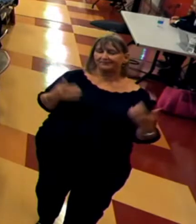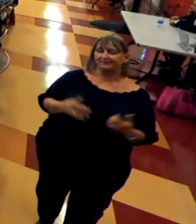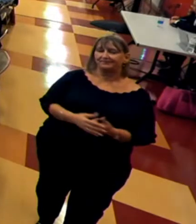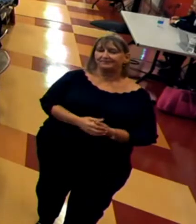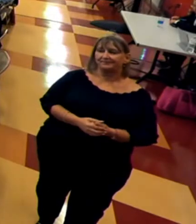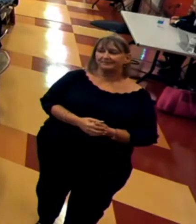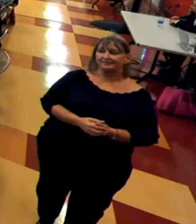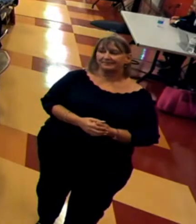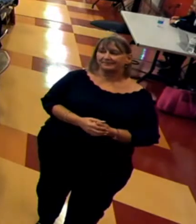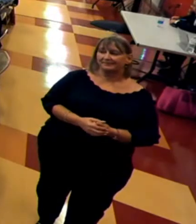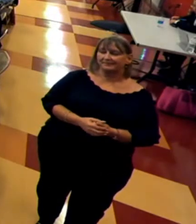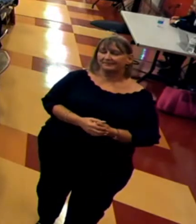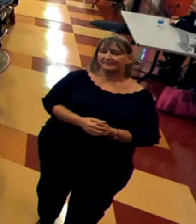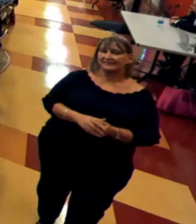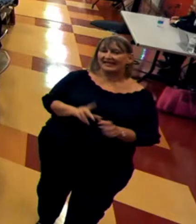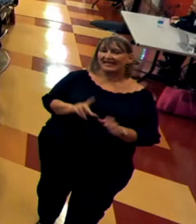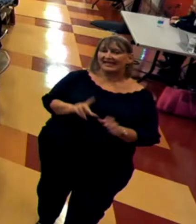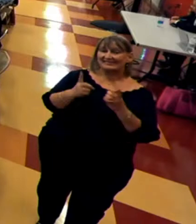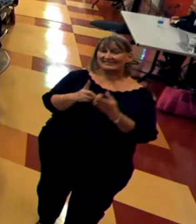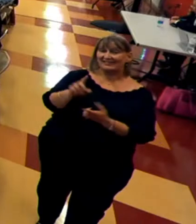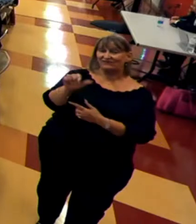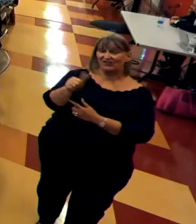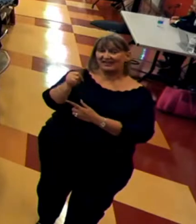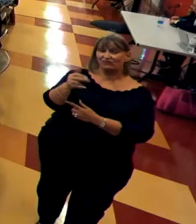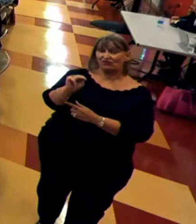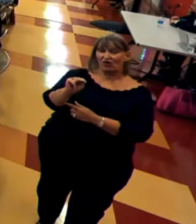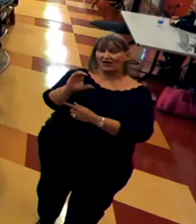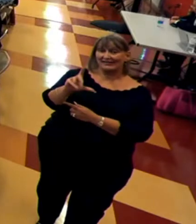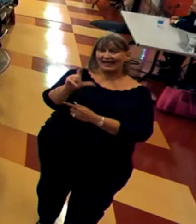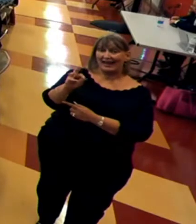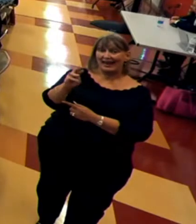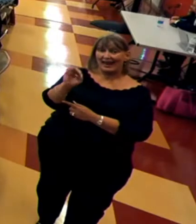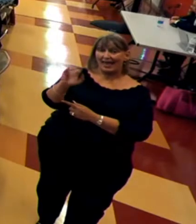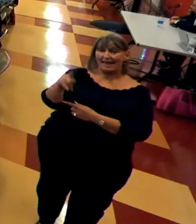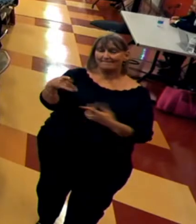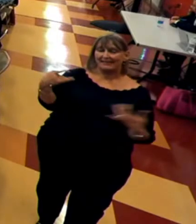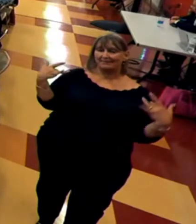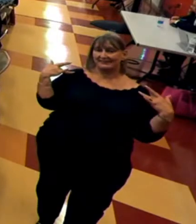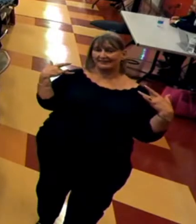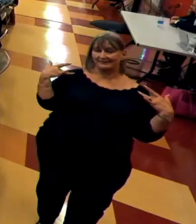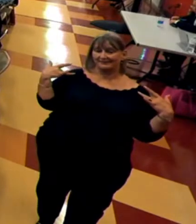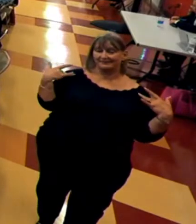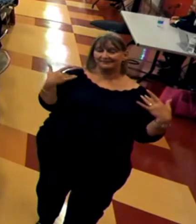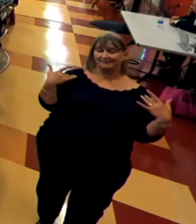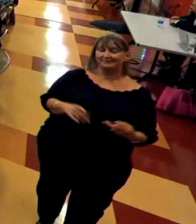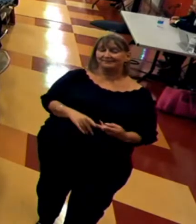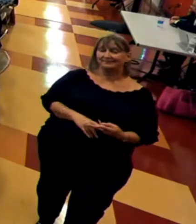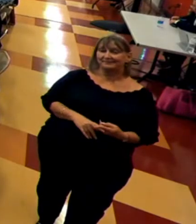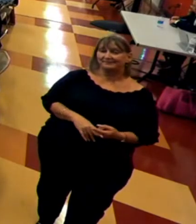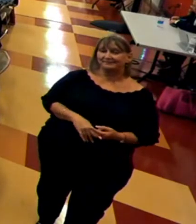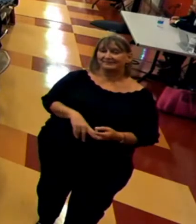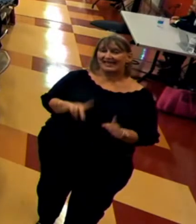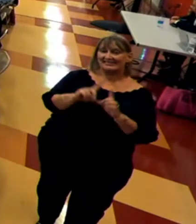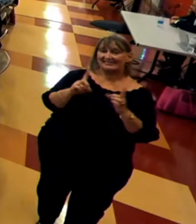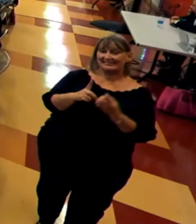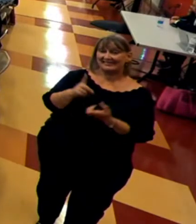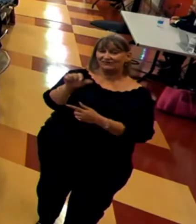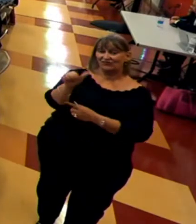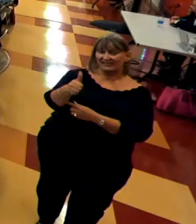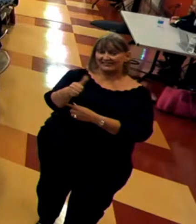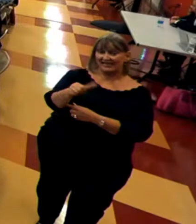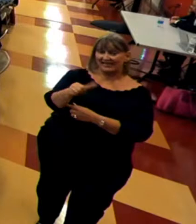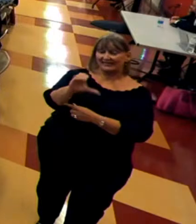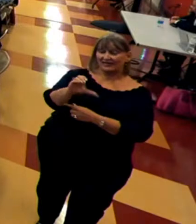District 10, John Clamp. Abstain. District 10,